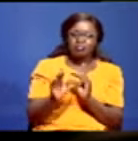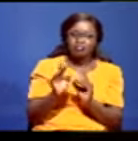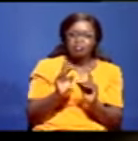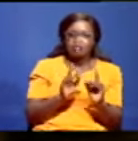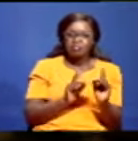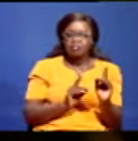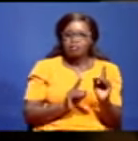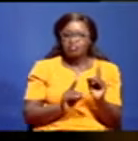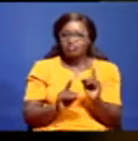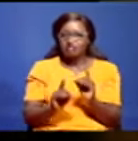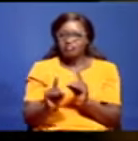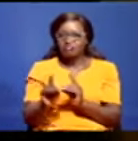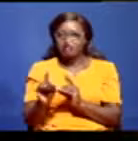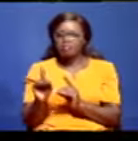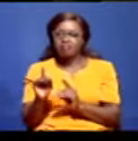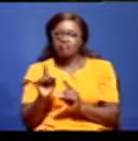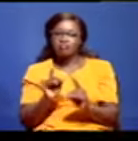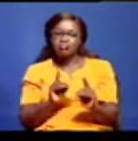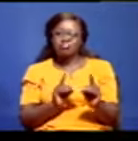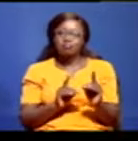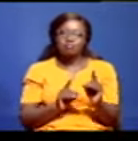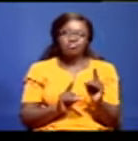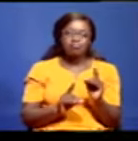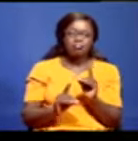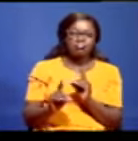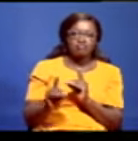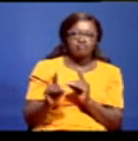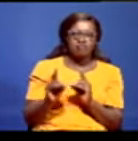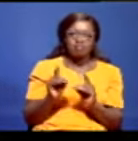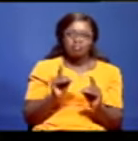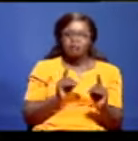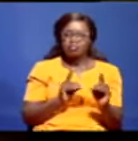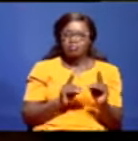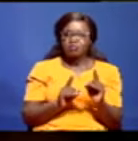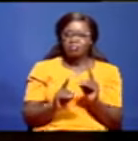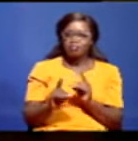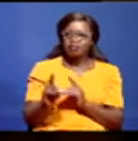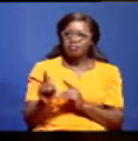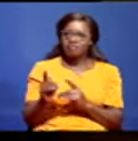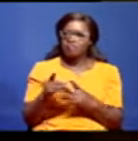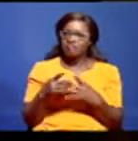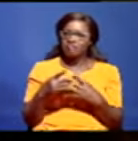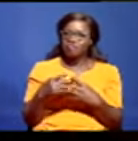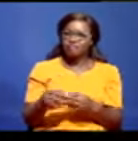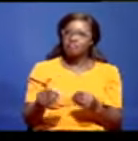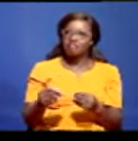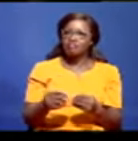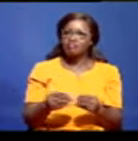Jacqueline Masharia for Cinemas and the Theatre. Take me with you.